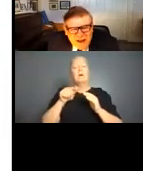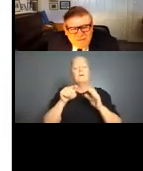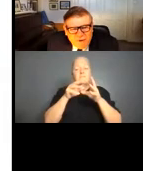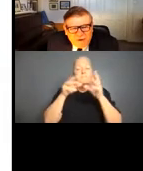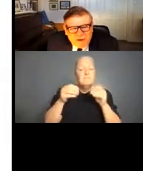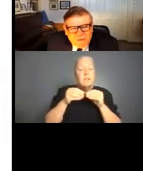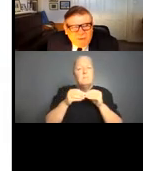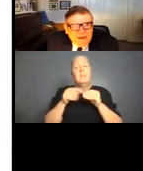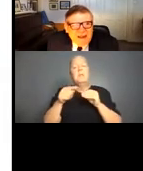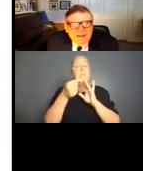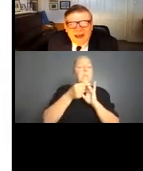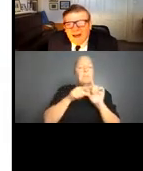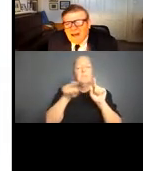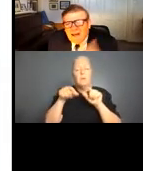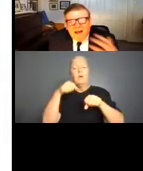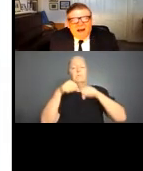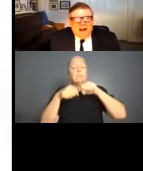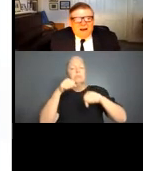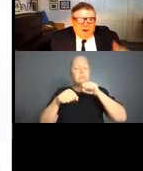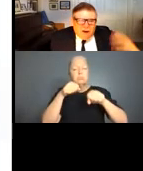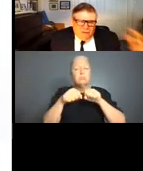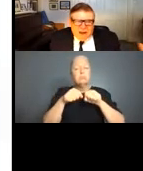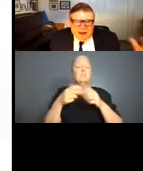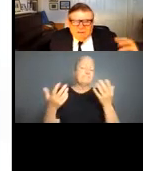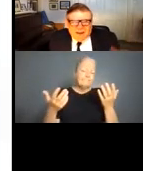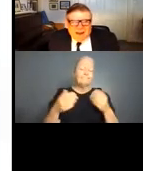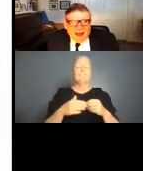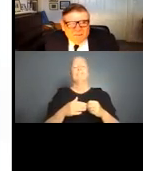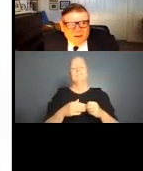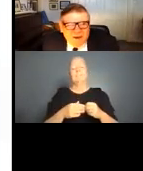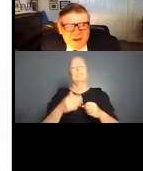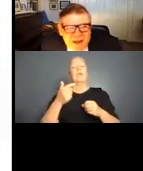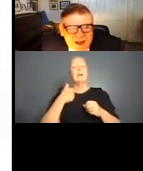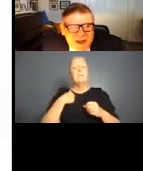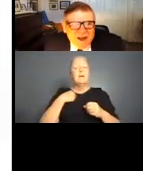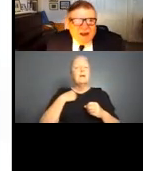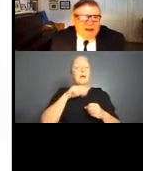is reinforcing what we said there. I'm not going to read everything out, but